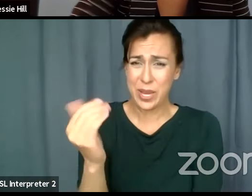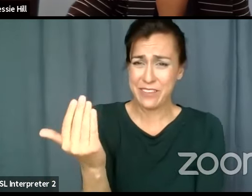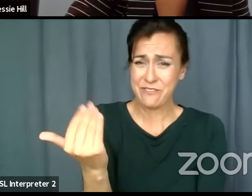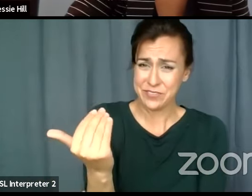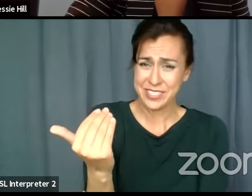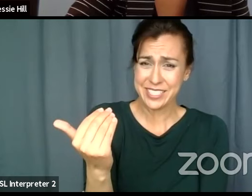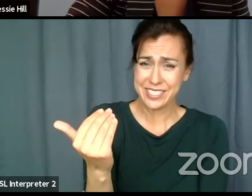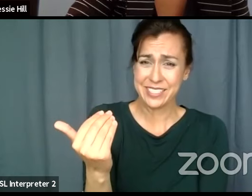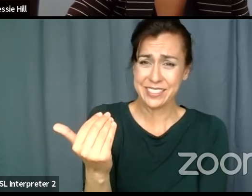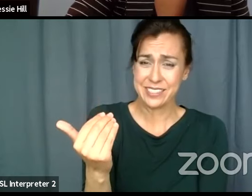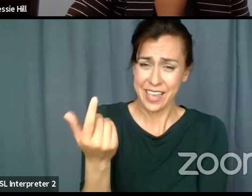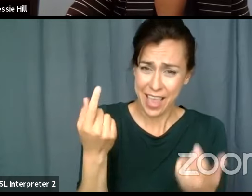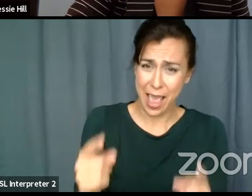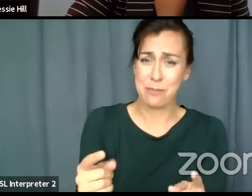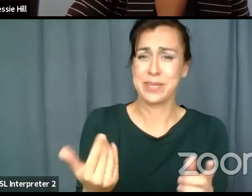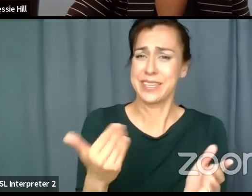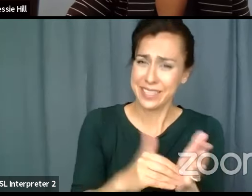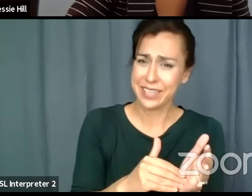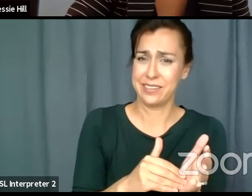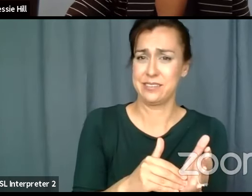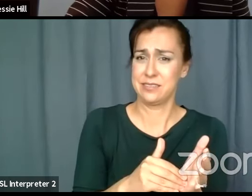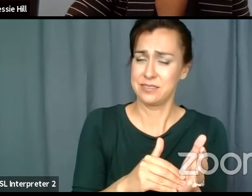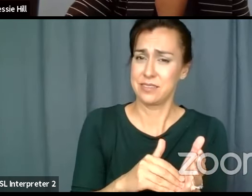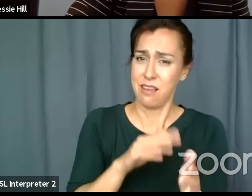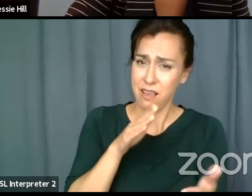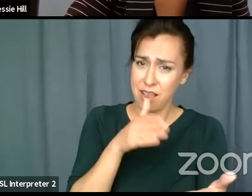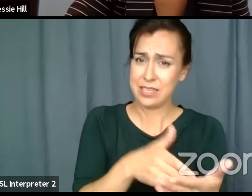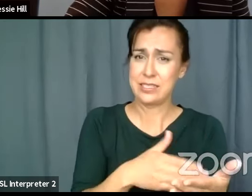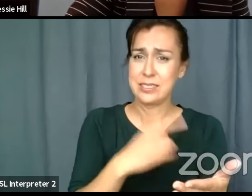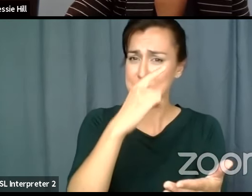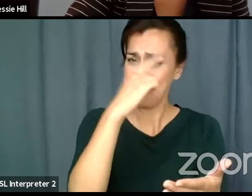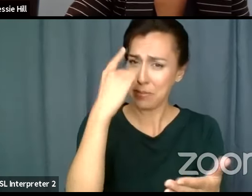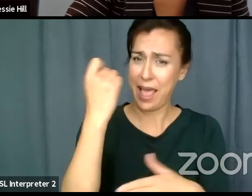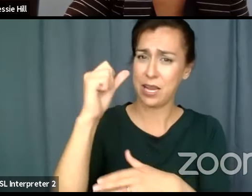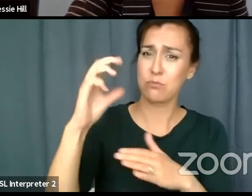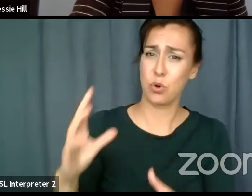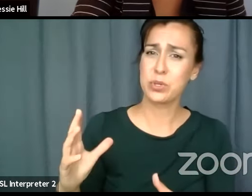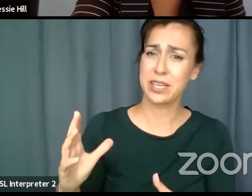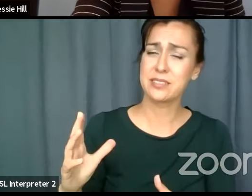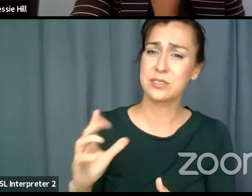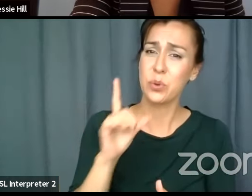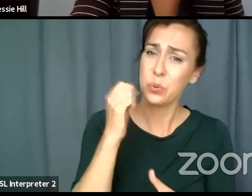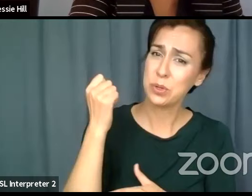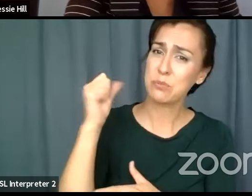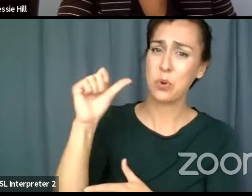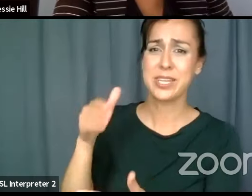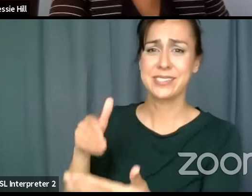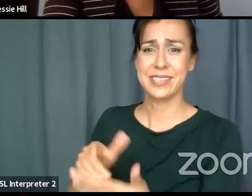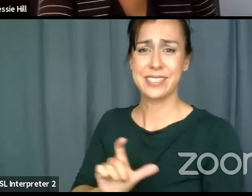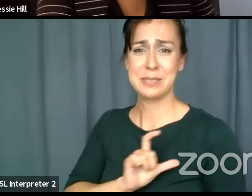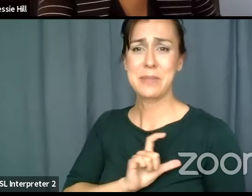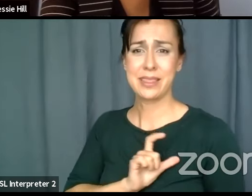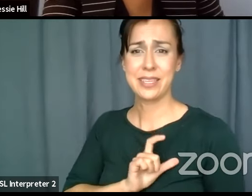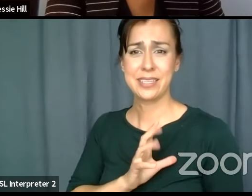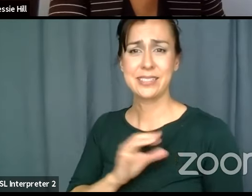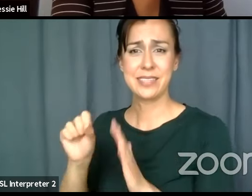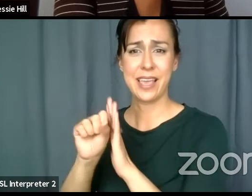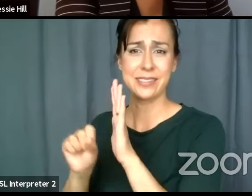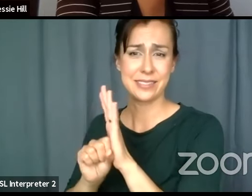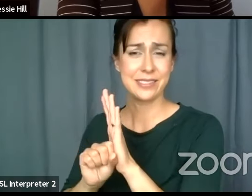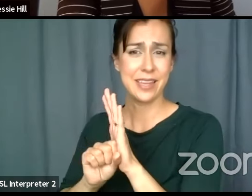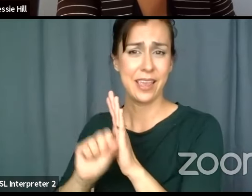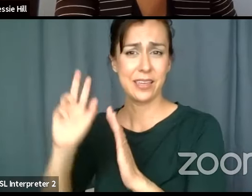this rule was being imposed upon Black protests making claims against against the police and against the state